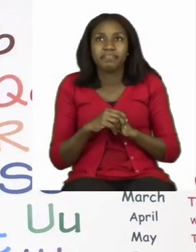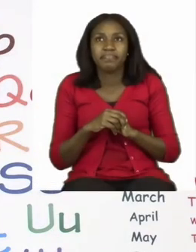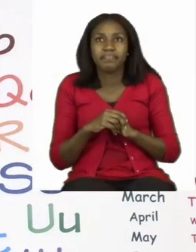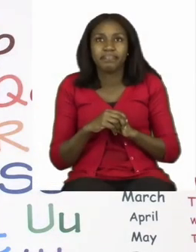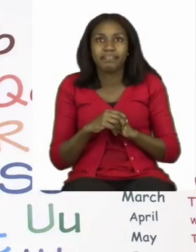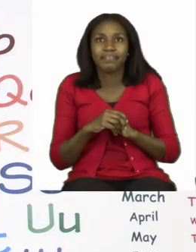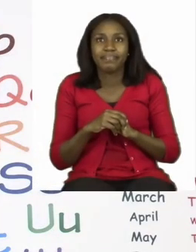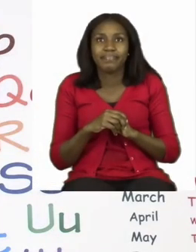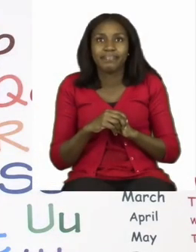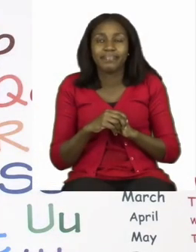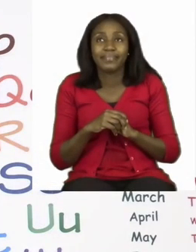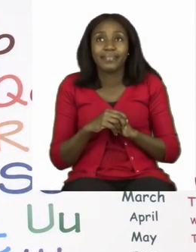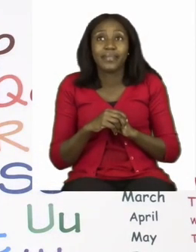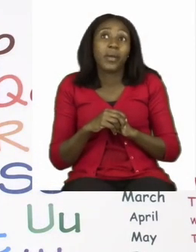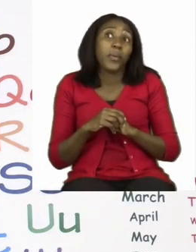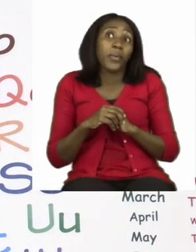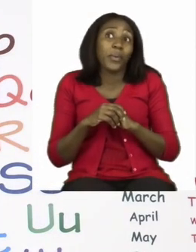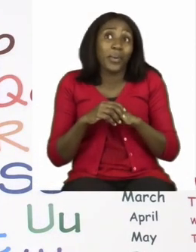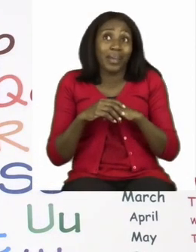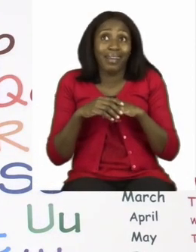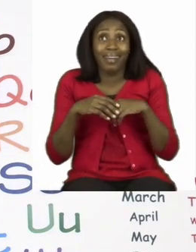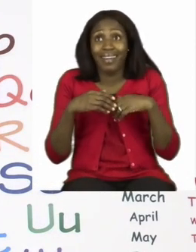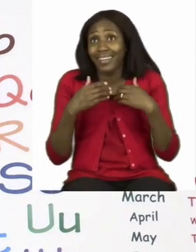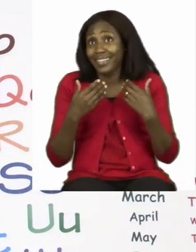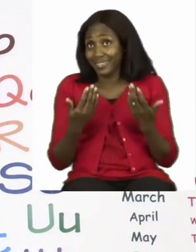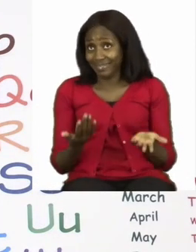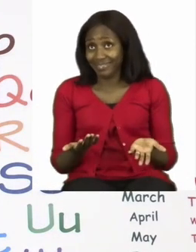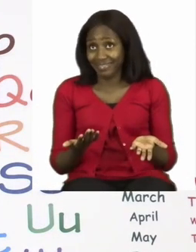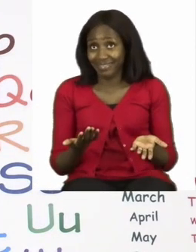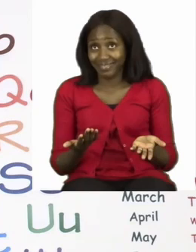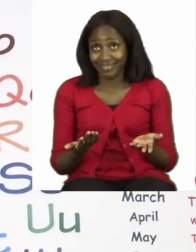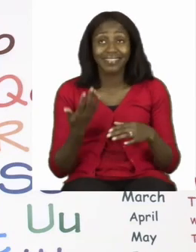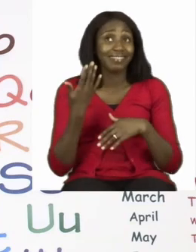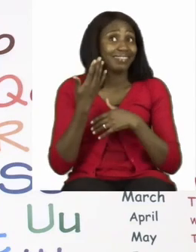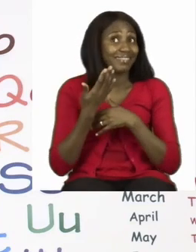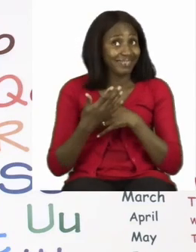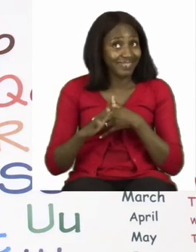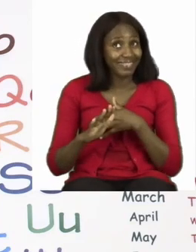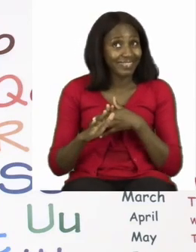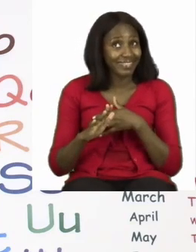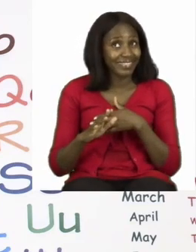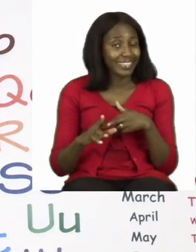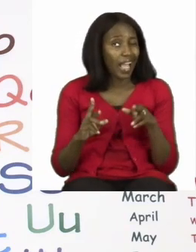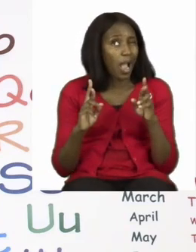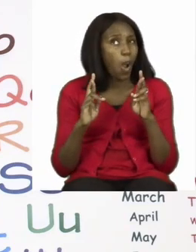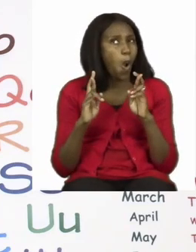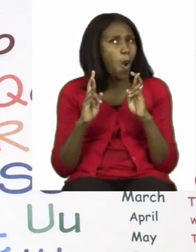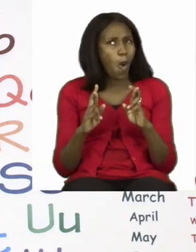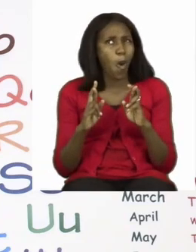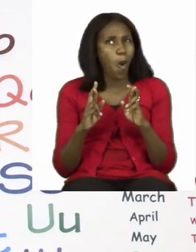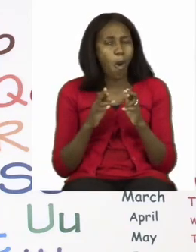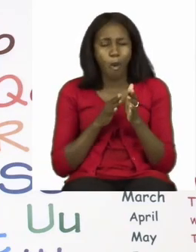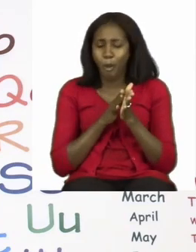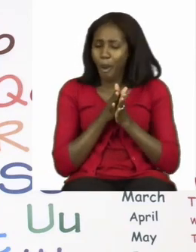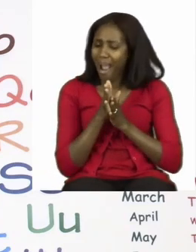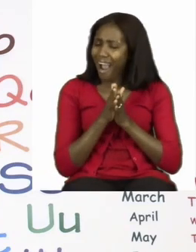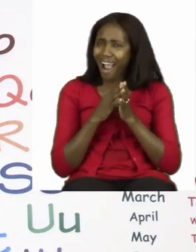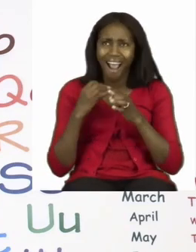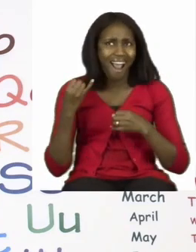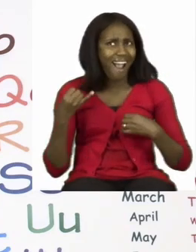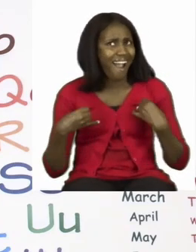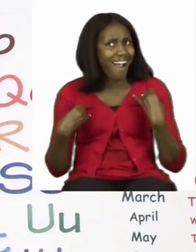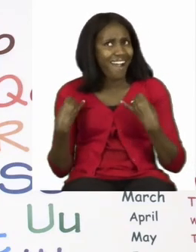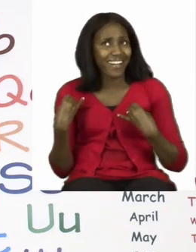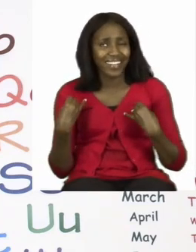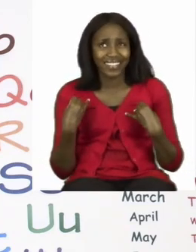Boys and girls, we have now come to the end of our lesson and I hope you had fun. Remember,